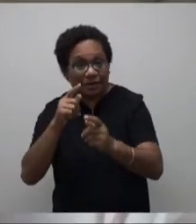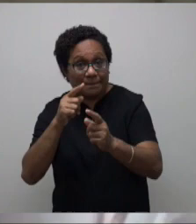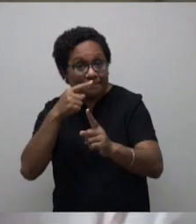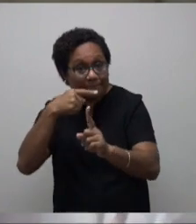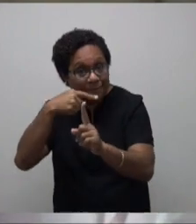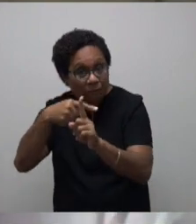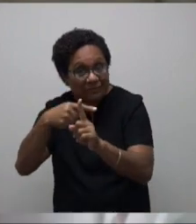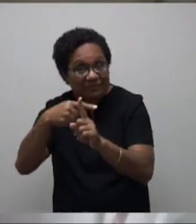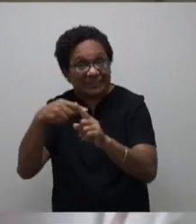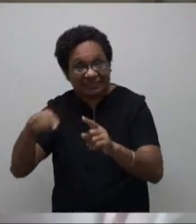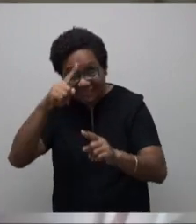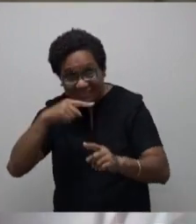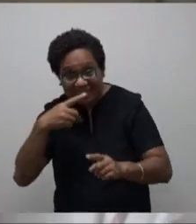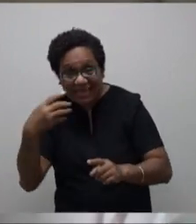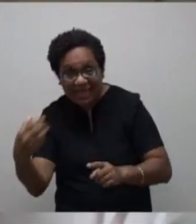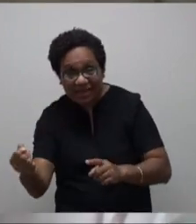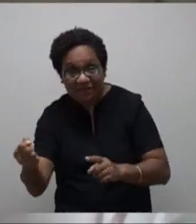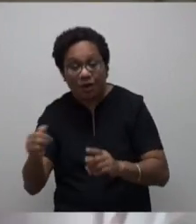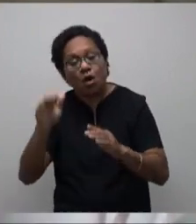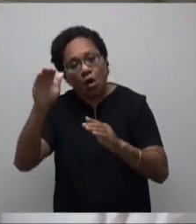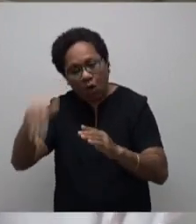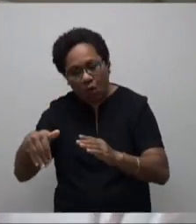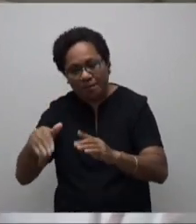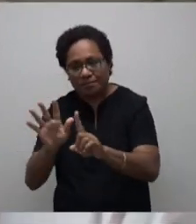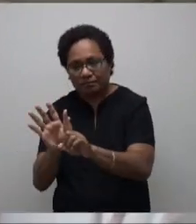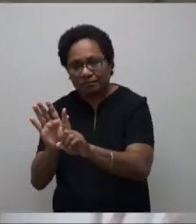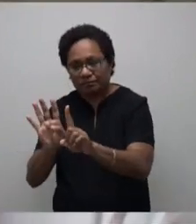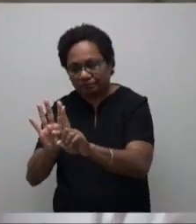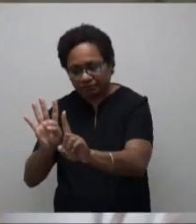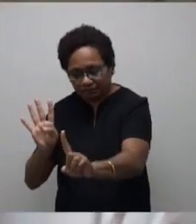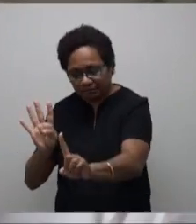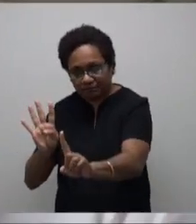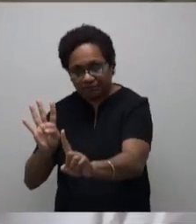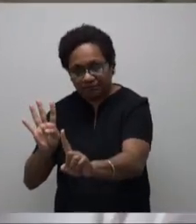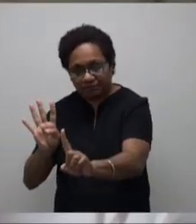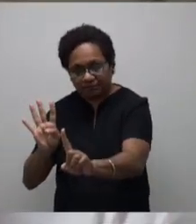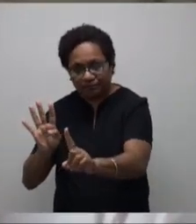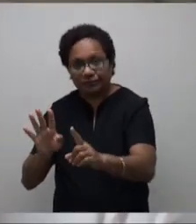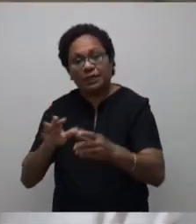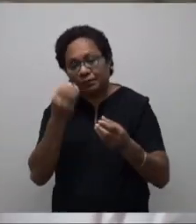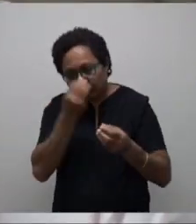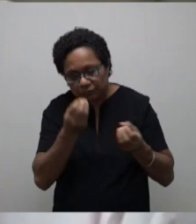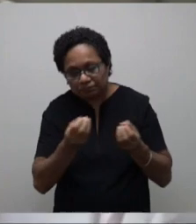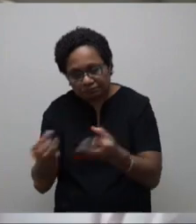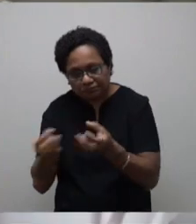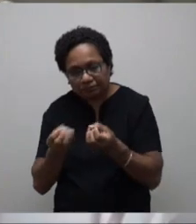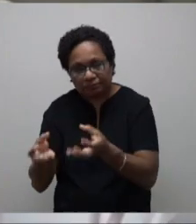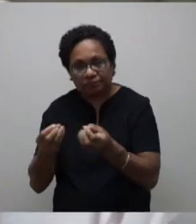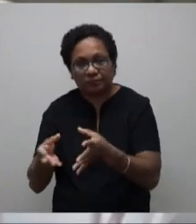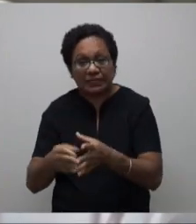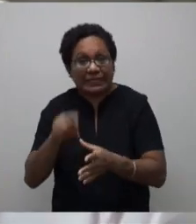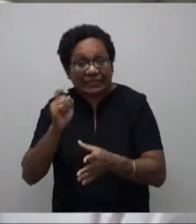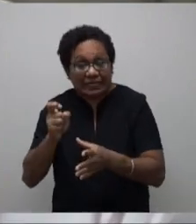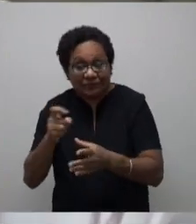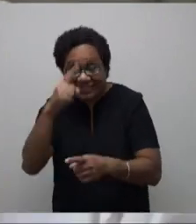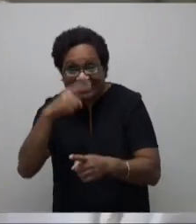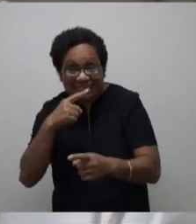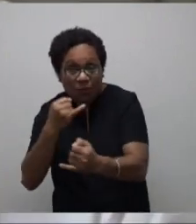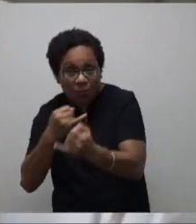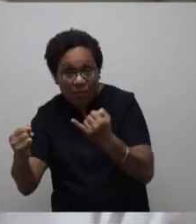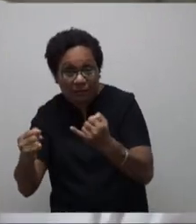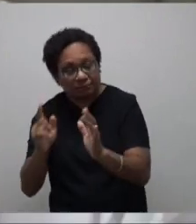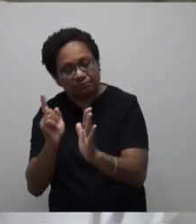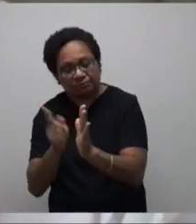placed under home isolation with groceries and household items provided. If they develop severe illness, they'll be transported